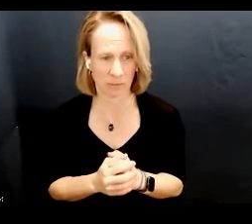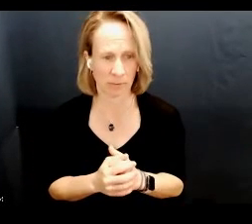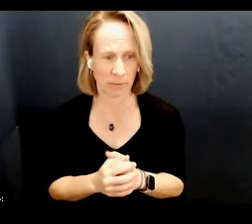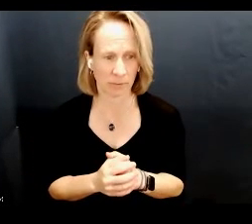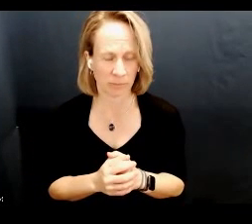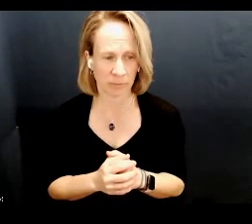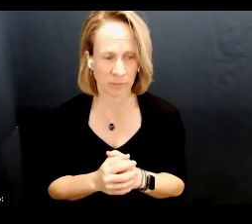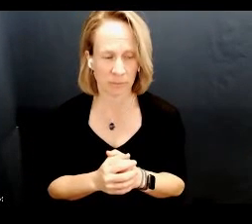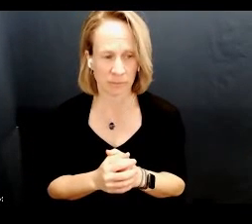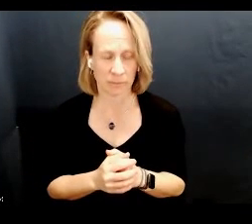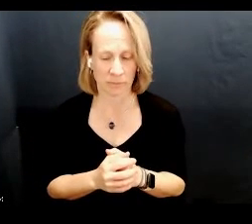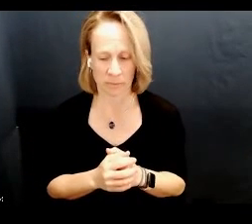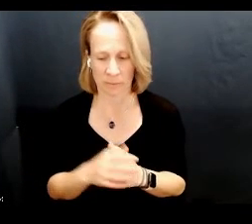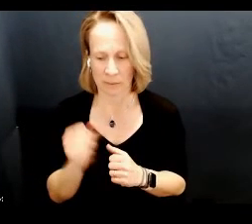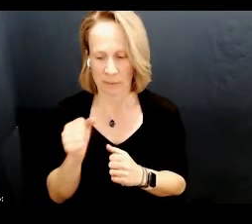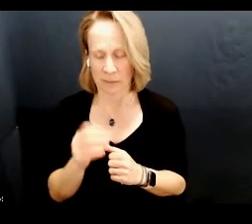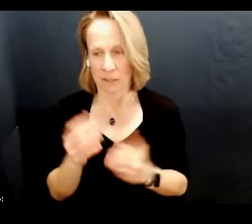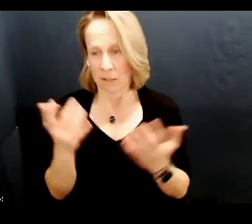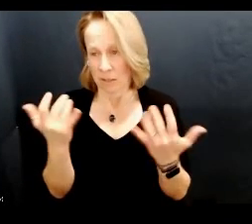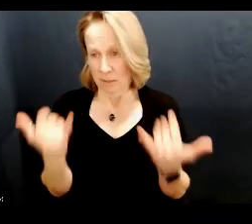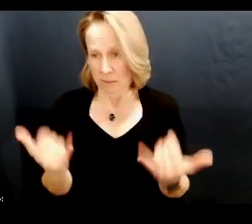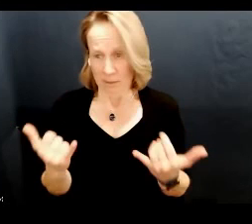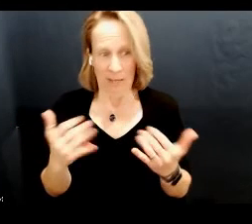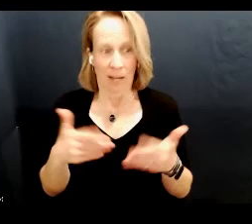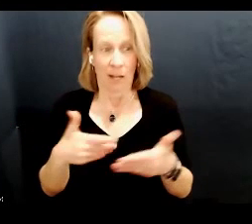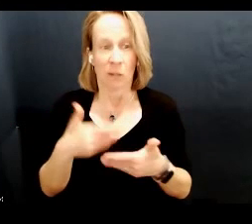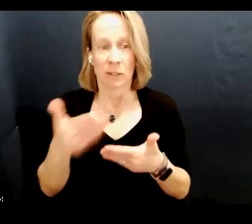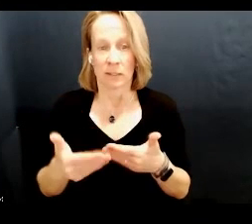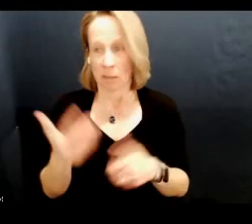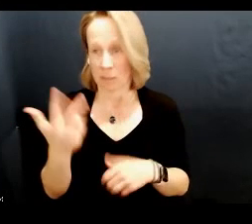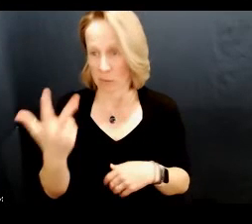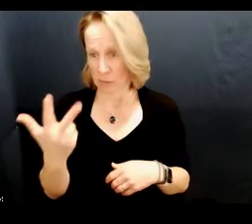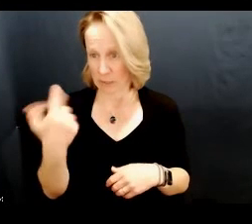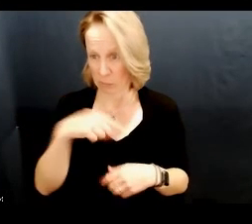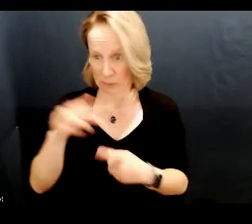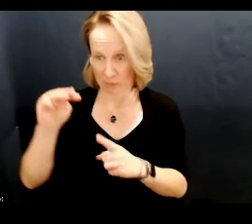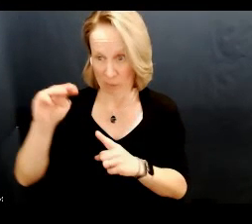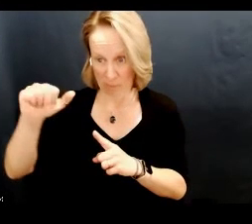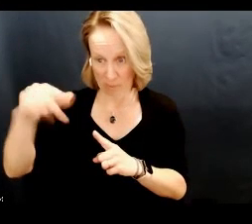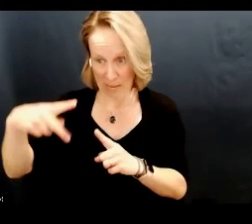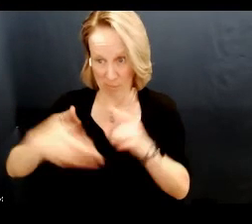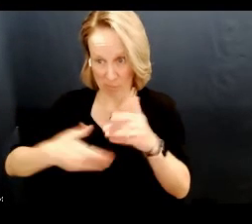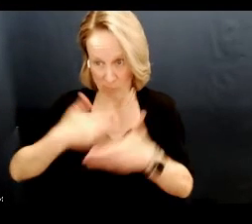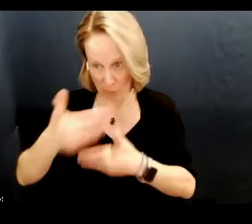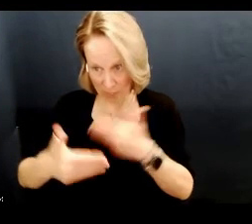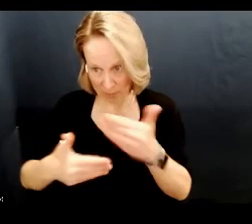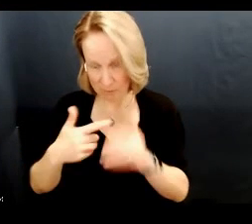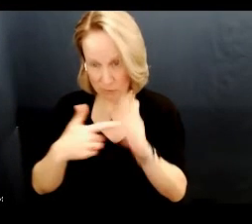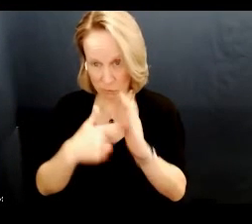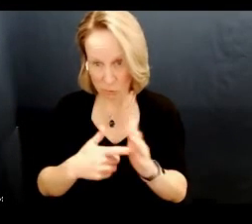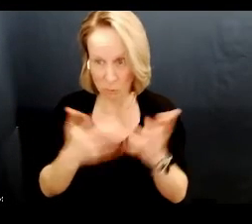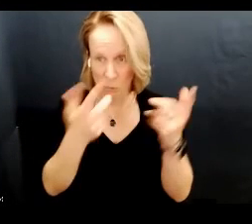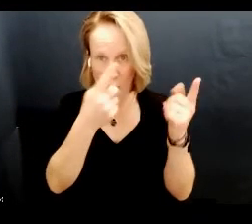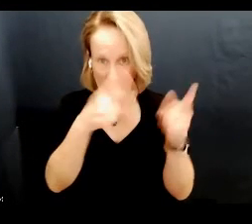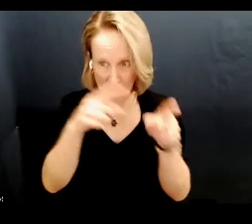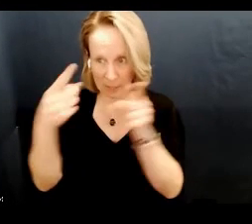So now we're on to step 3. So we've mapped the process, we've identified the gaps and how to fix them. So we're going to write it